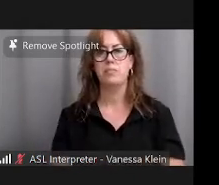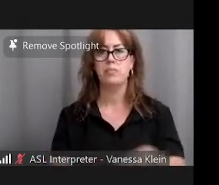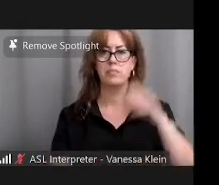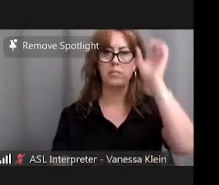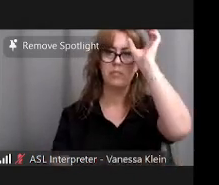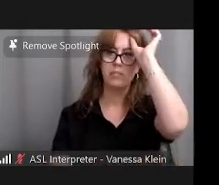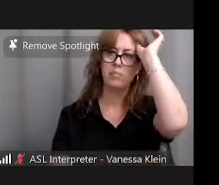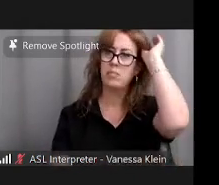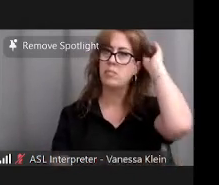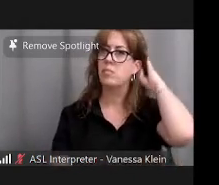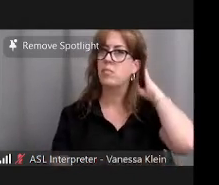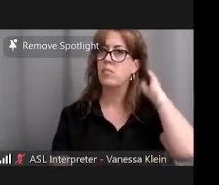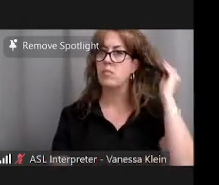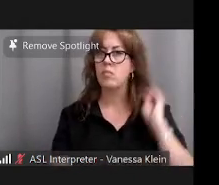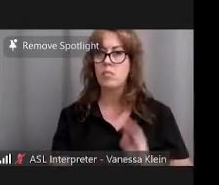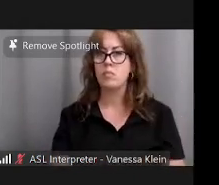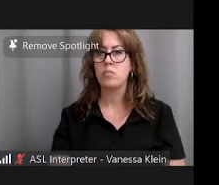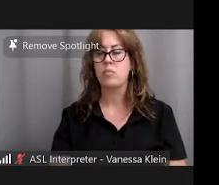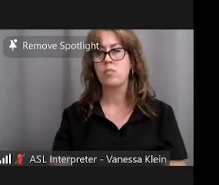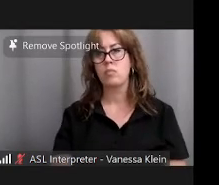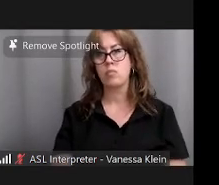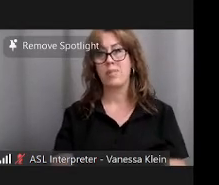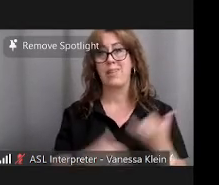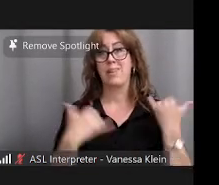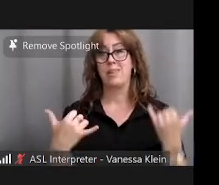conversar sobre el rol de las artes